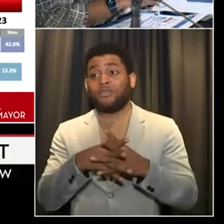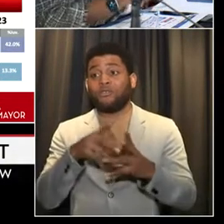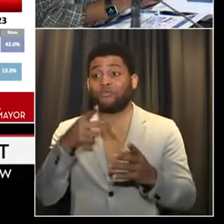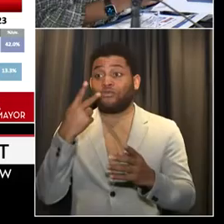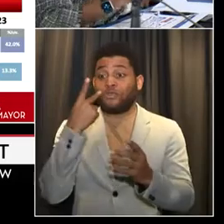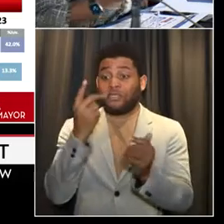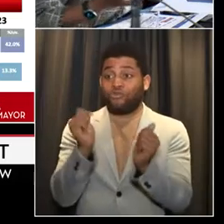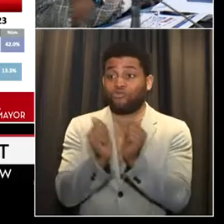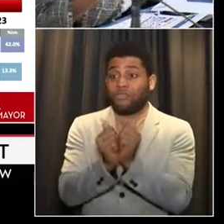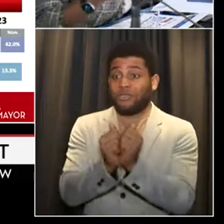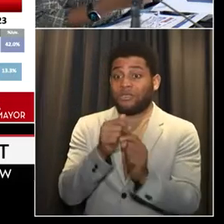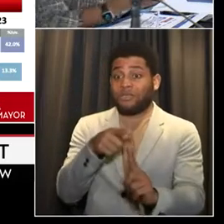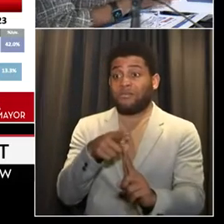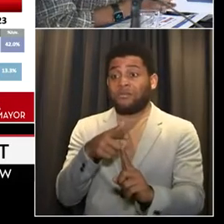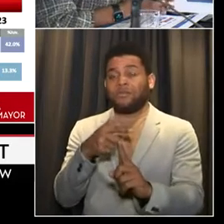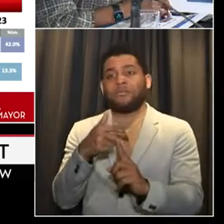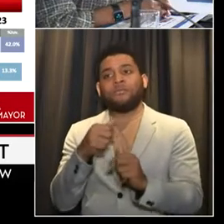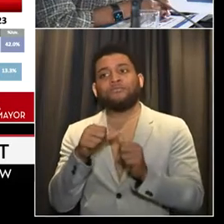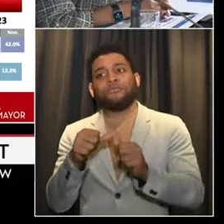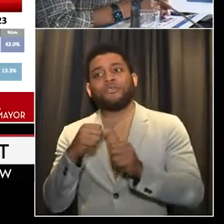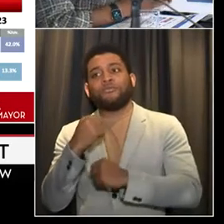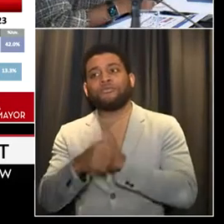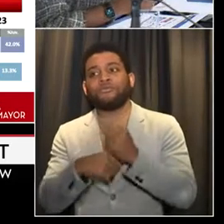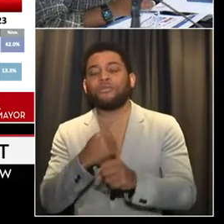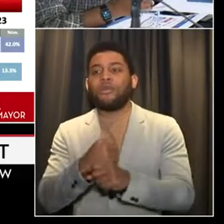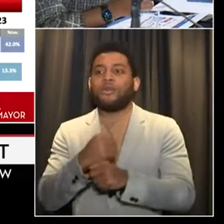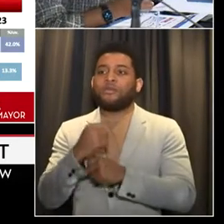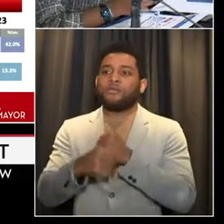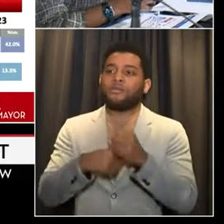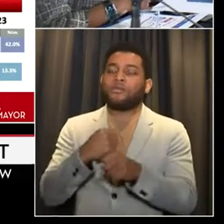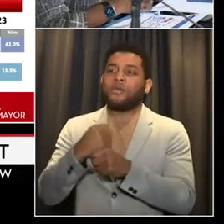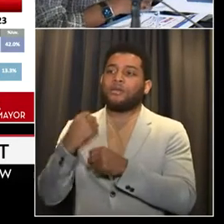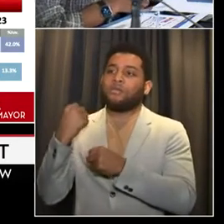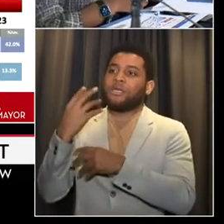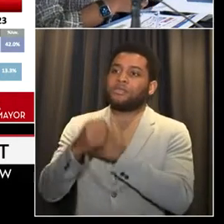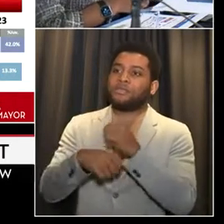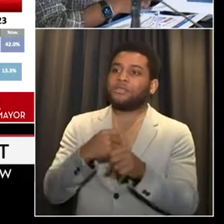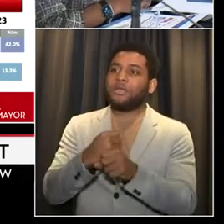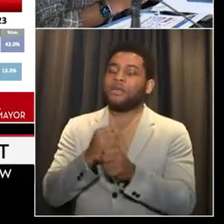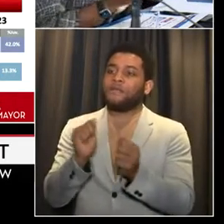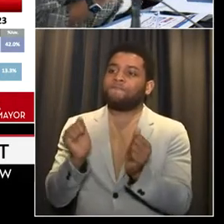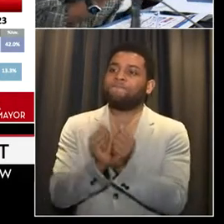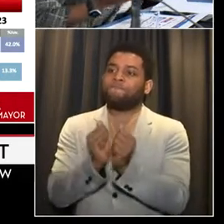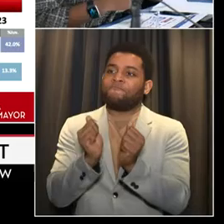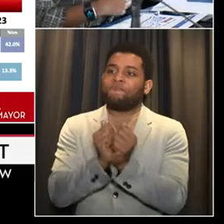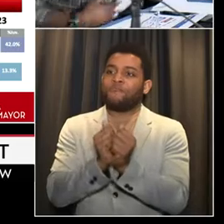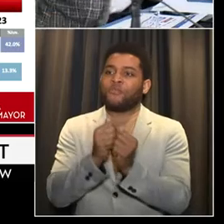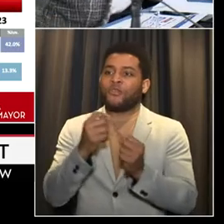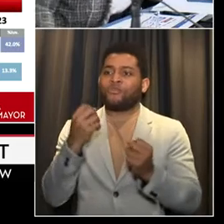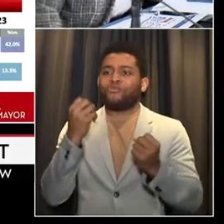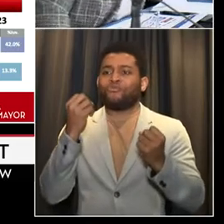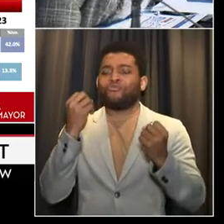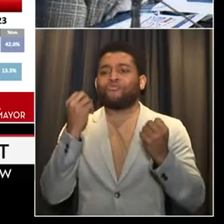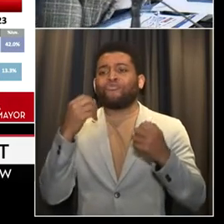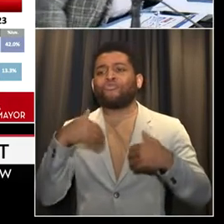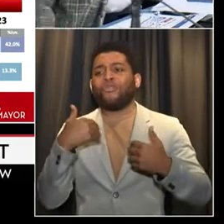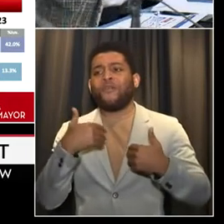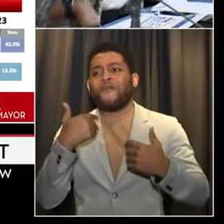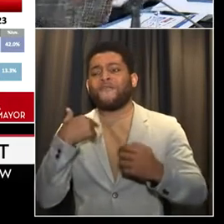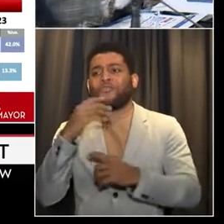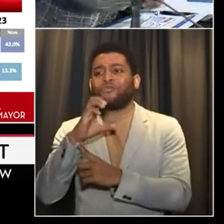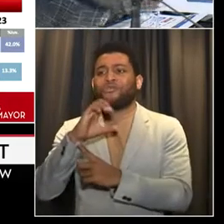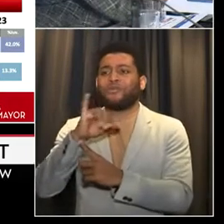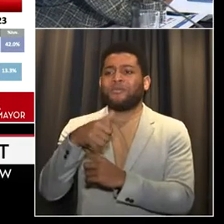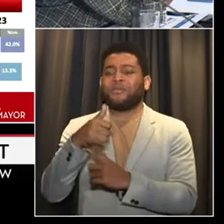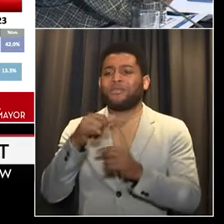had seen in the juvenile, I spent a long time in the juvenile justice system, significant decreases in juveniles being arrested, and